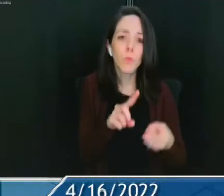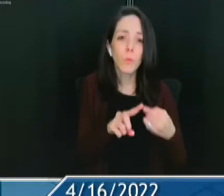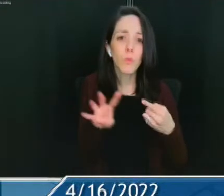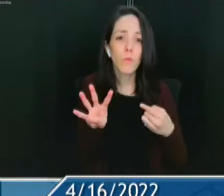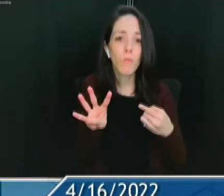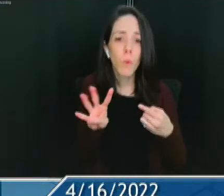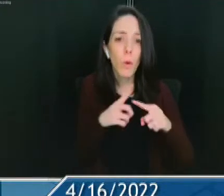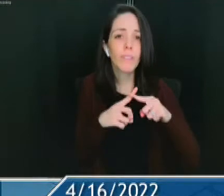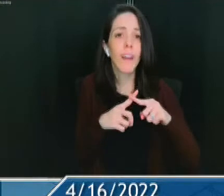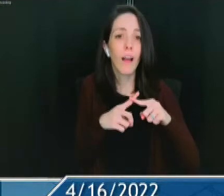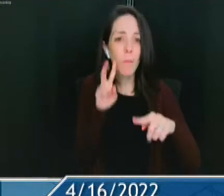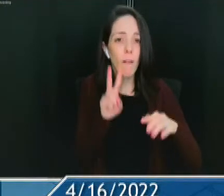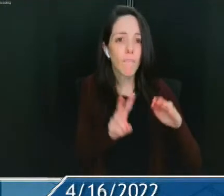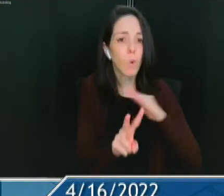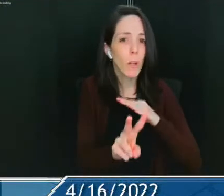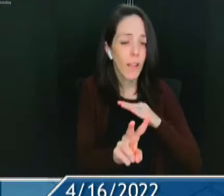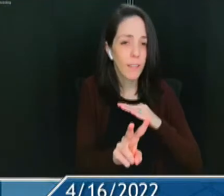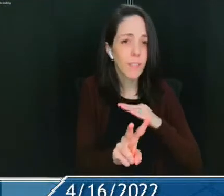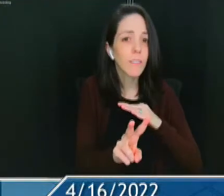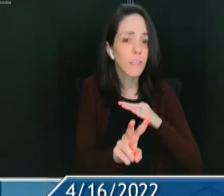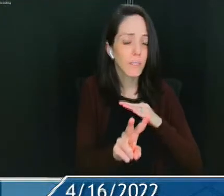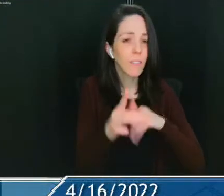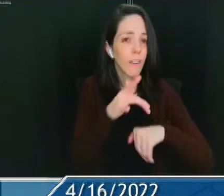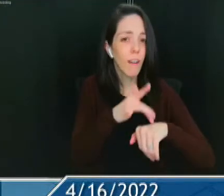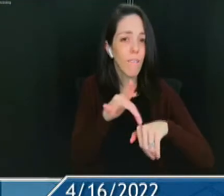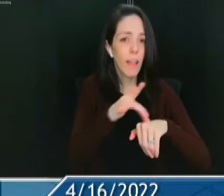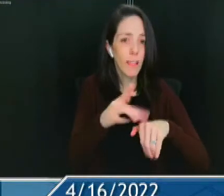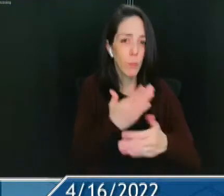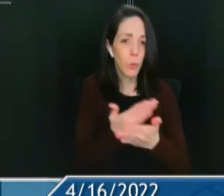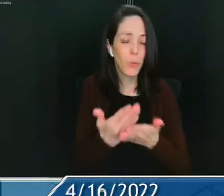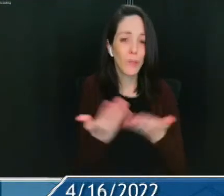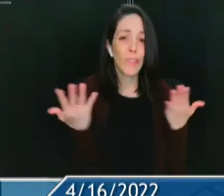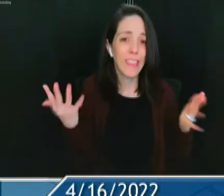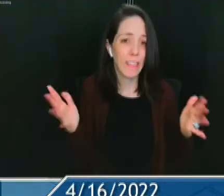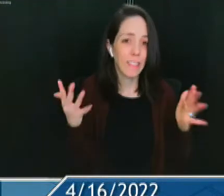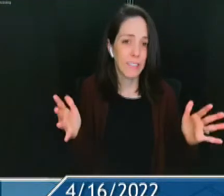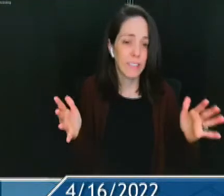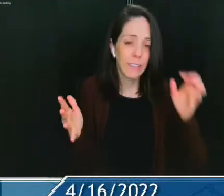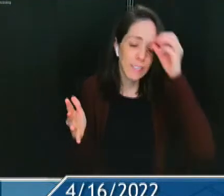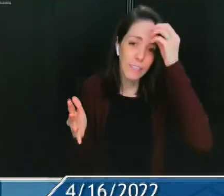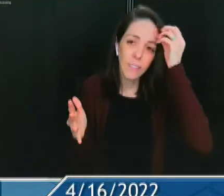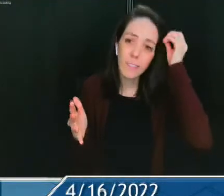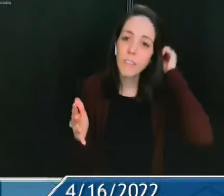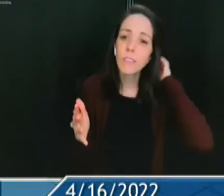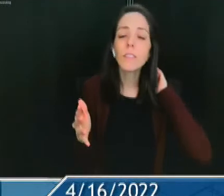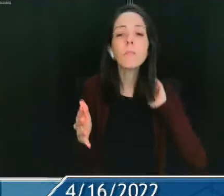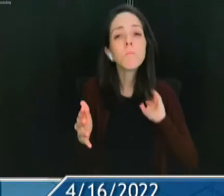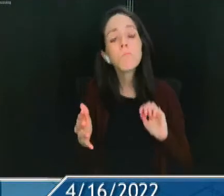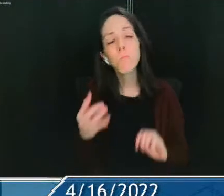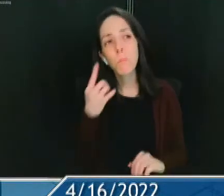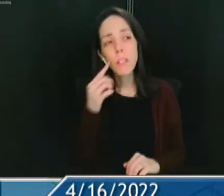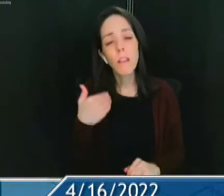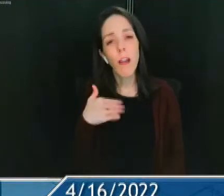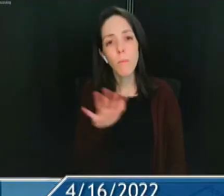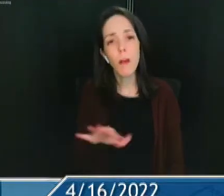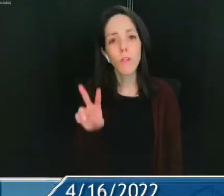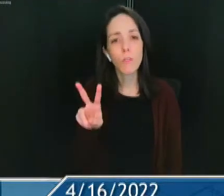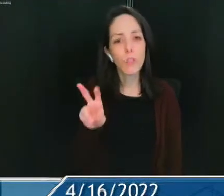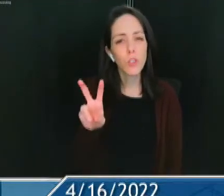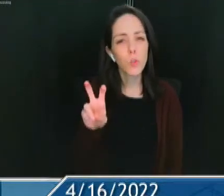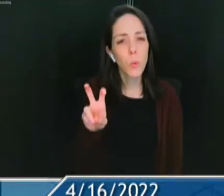forecast available resources in terms of the proposals that you've seen. There's about 200-ish line